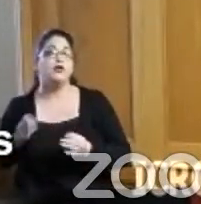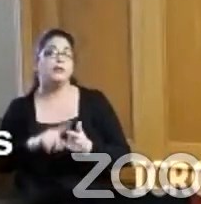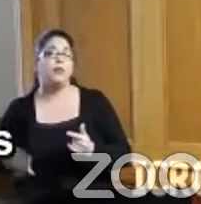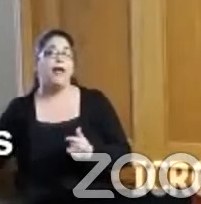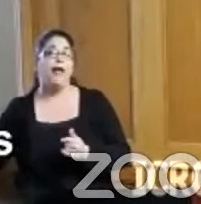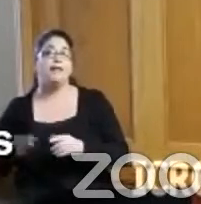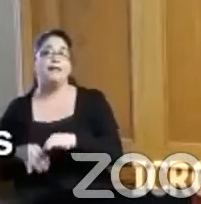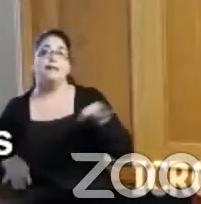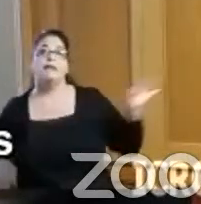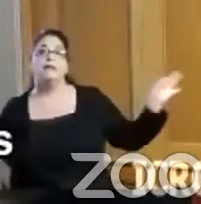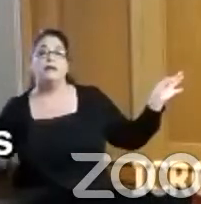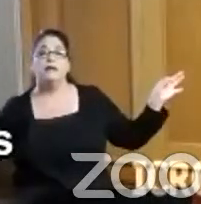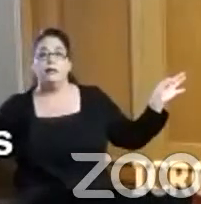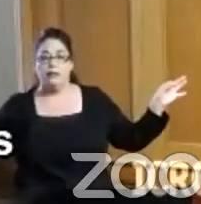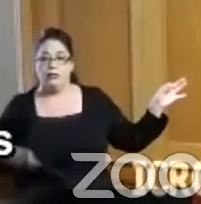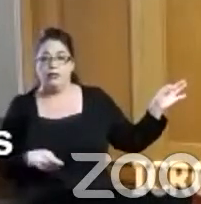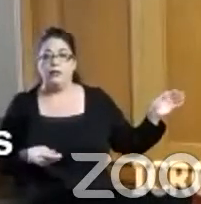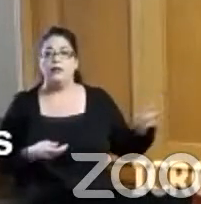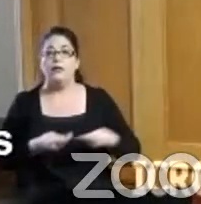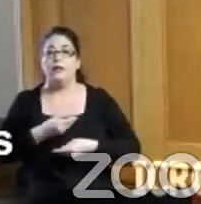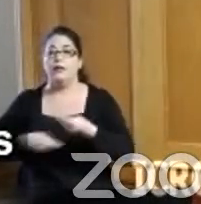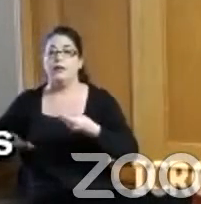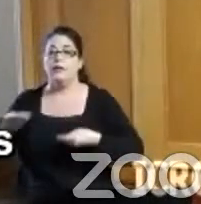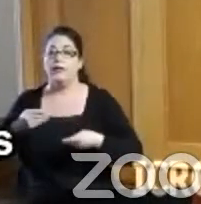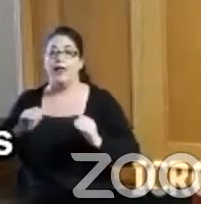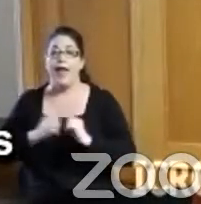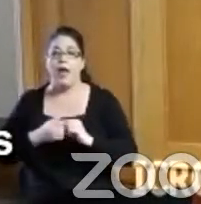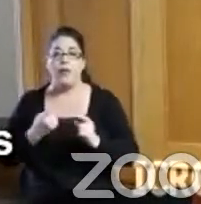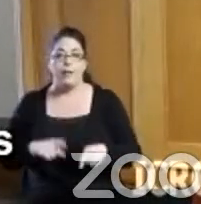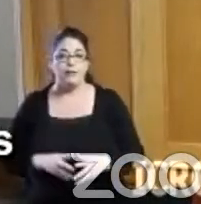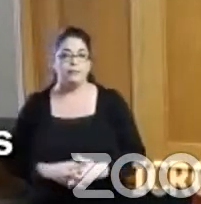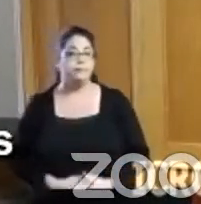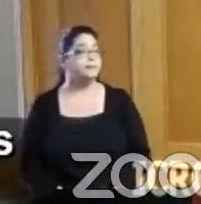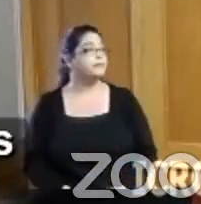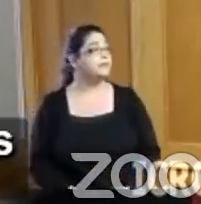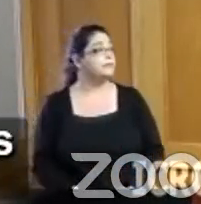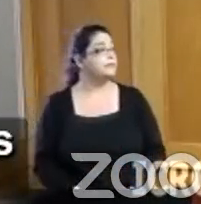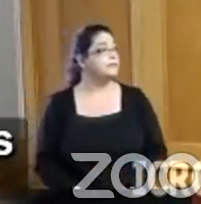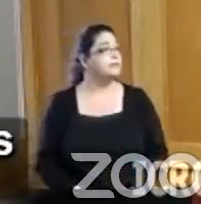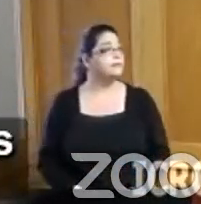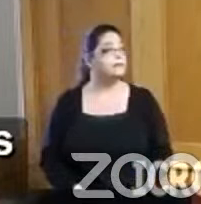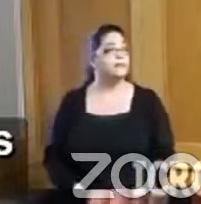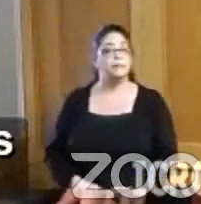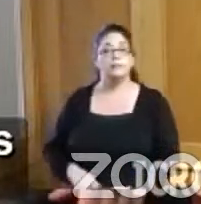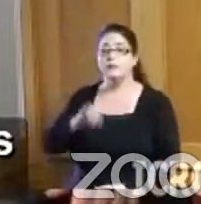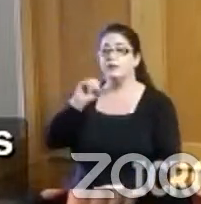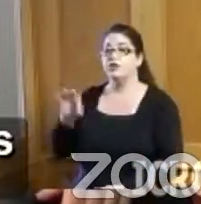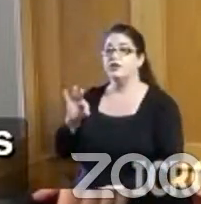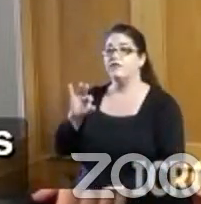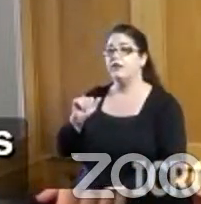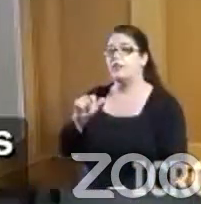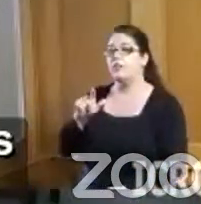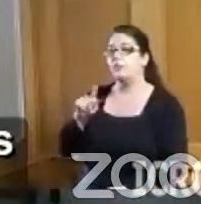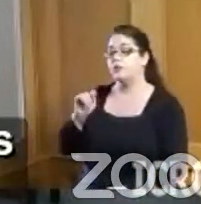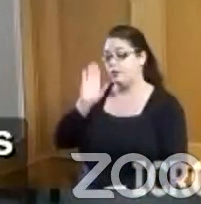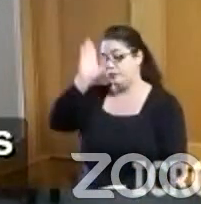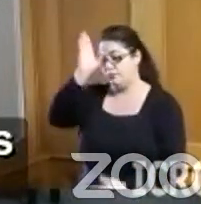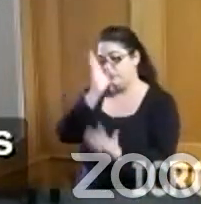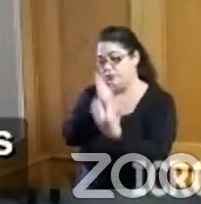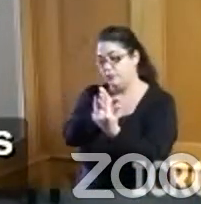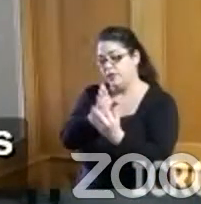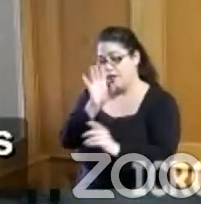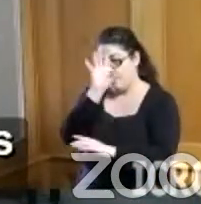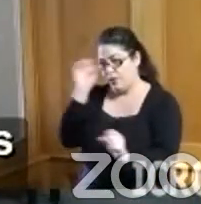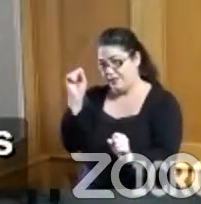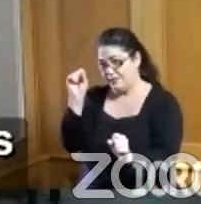else. And as this $8 million gets moved around. Mm-hmm. Correct. Okay. Madam President, if I could just briefly, sure. Just on that